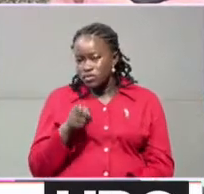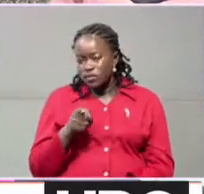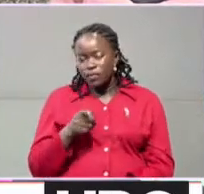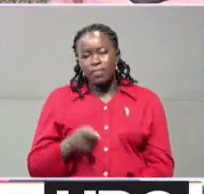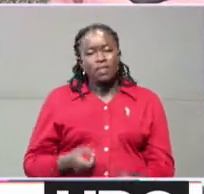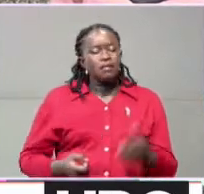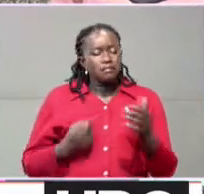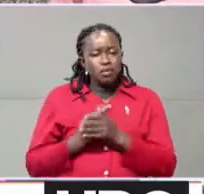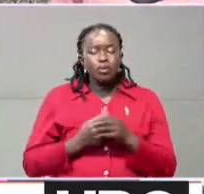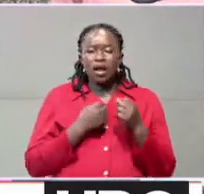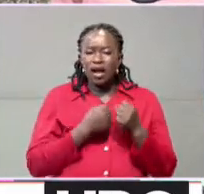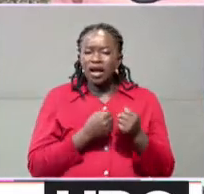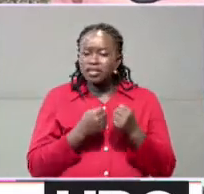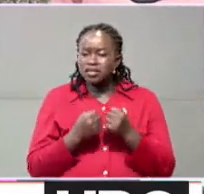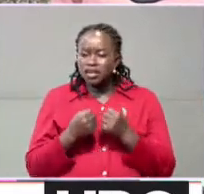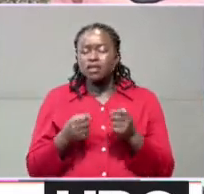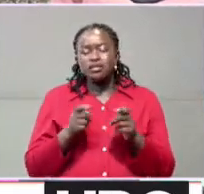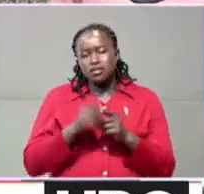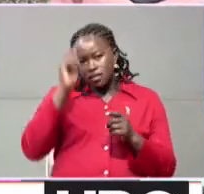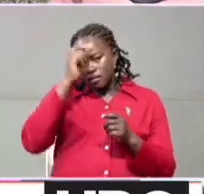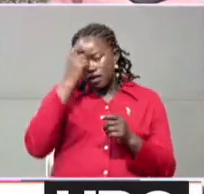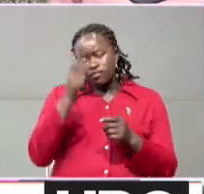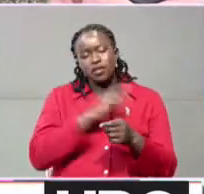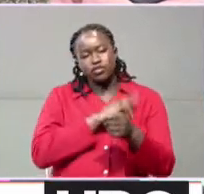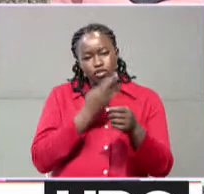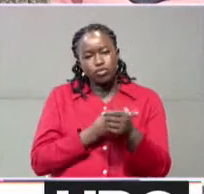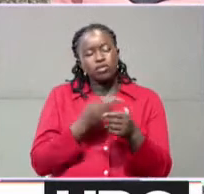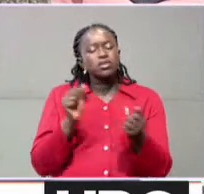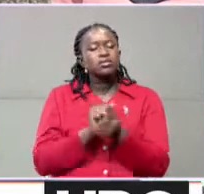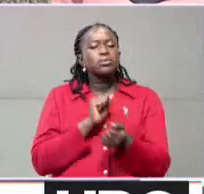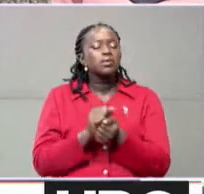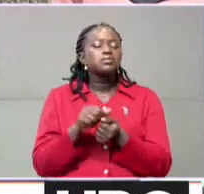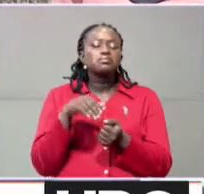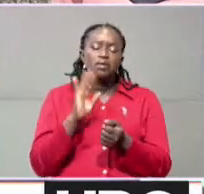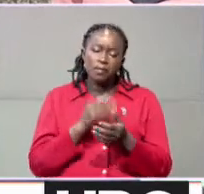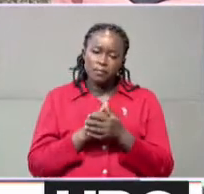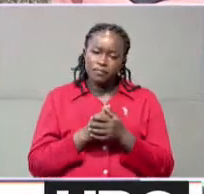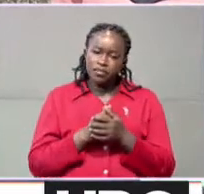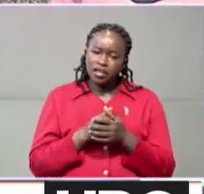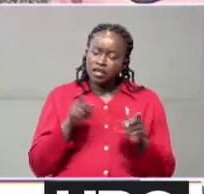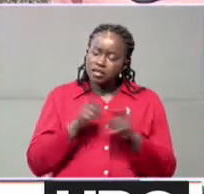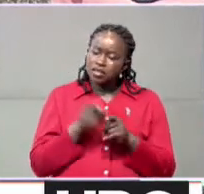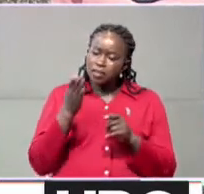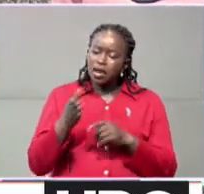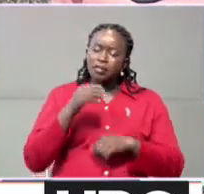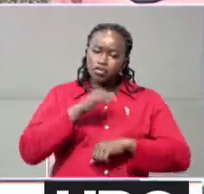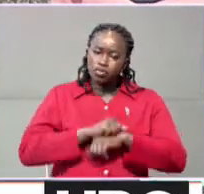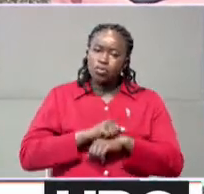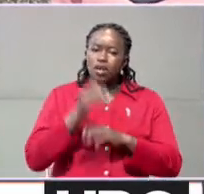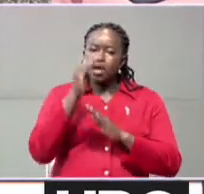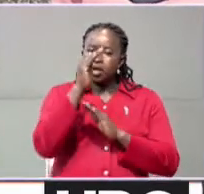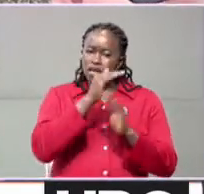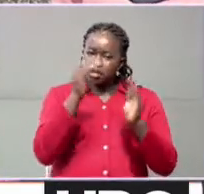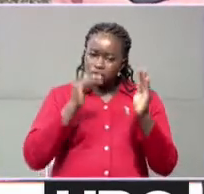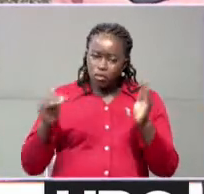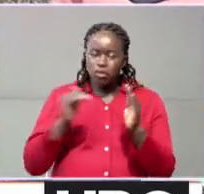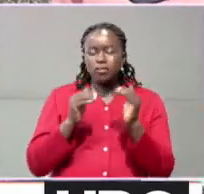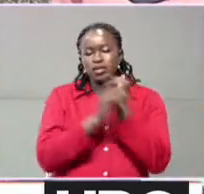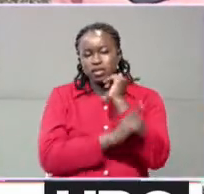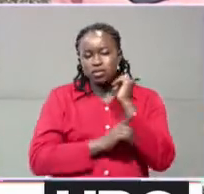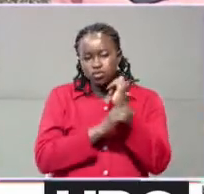lot of challenges and wastes of government resources retinal speaker there is a school in kitgum district a technical